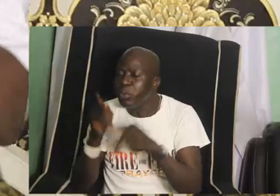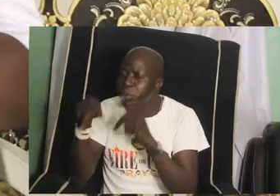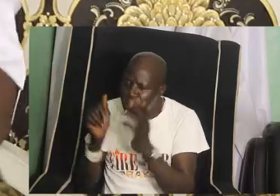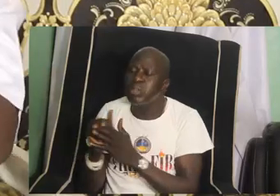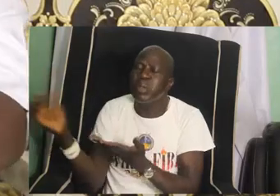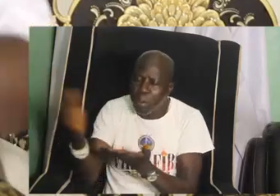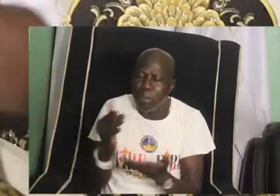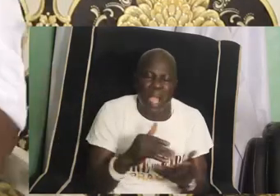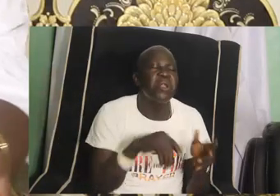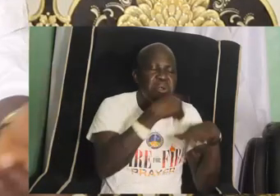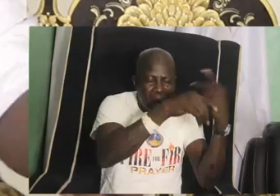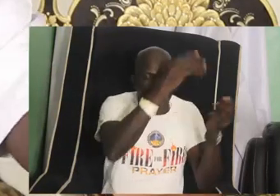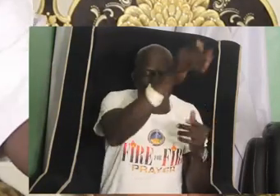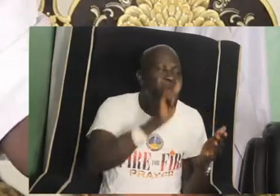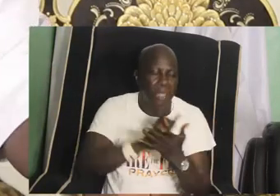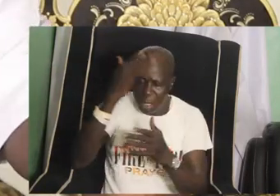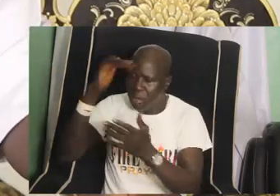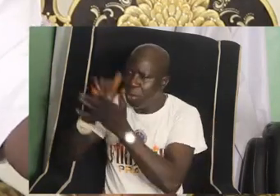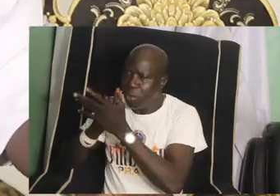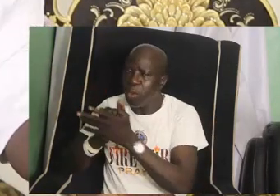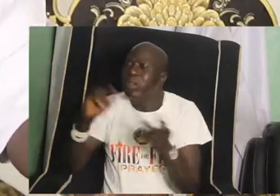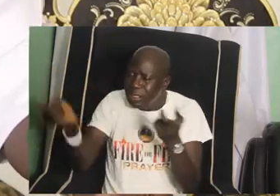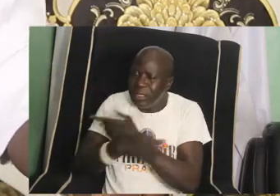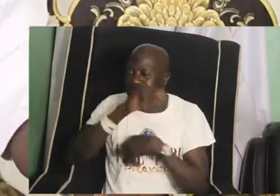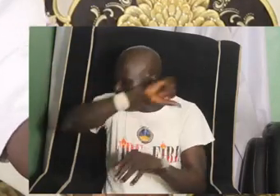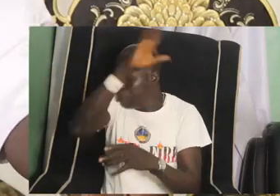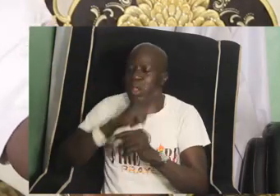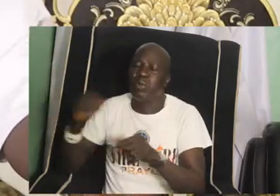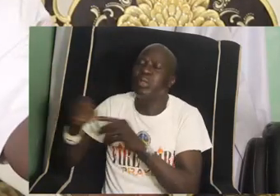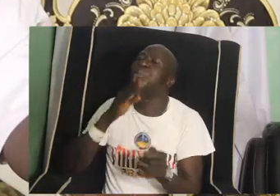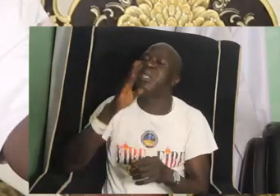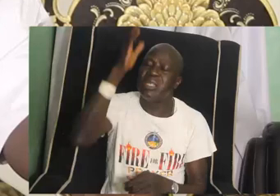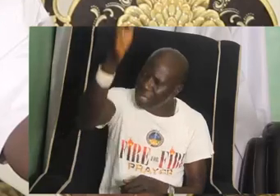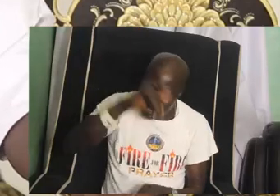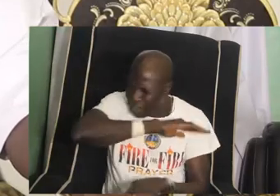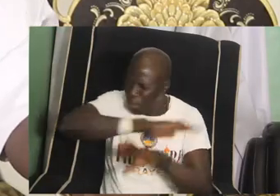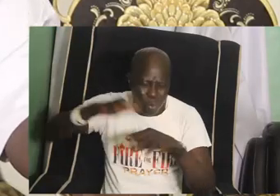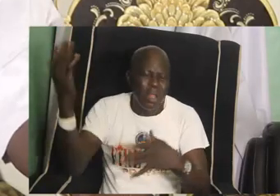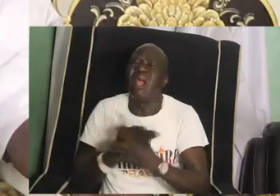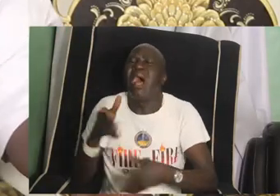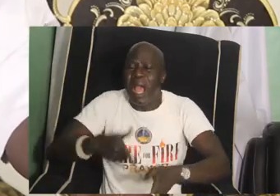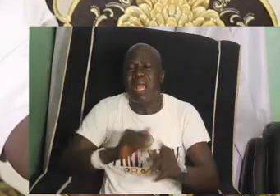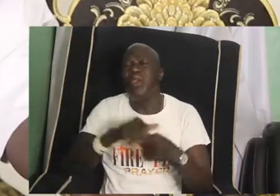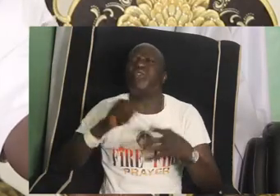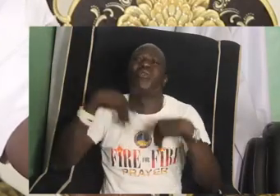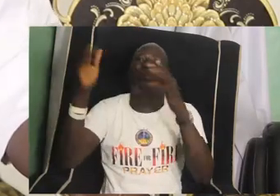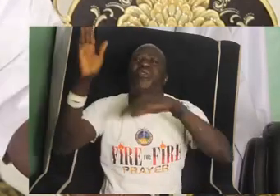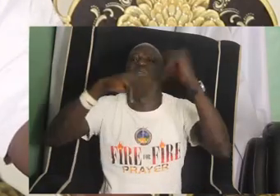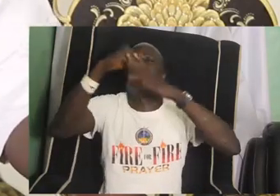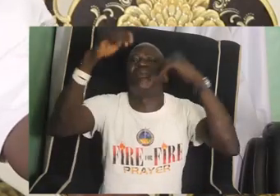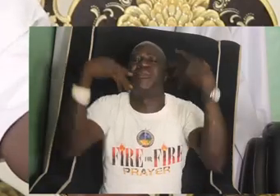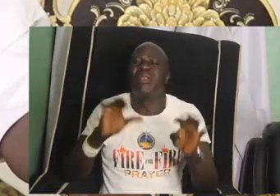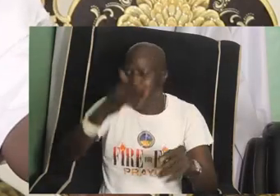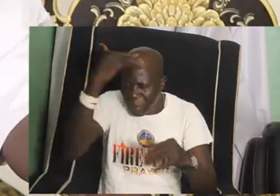You don't know people that have not completed it. You don't know that they have not completed it. God that they will not allow you to complete it. It's